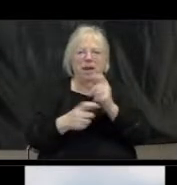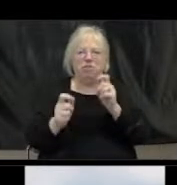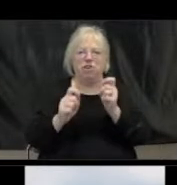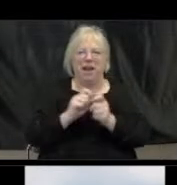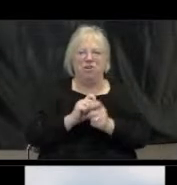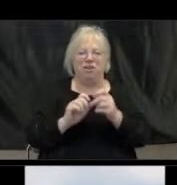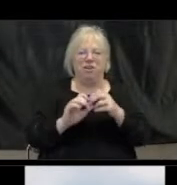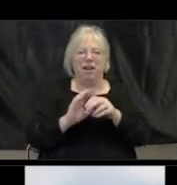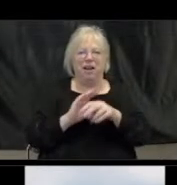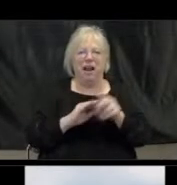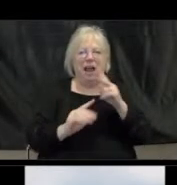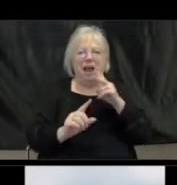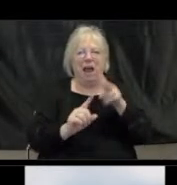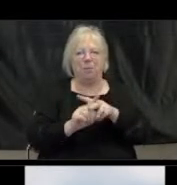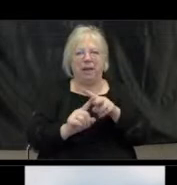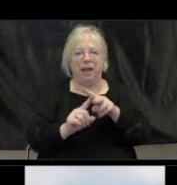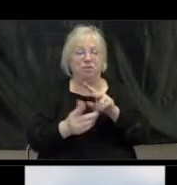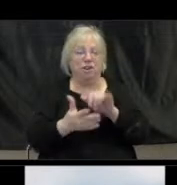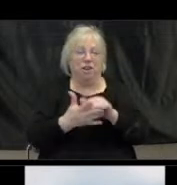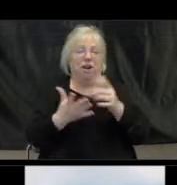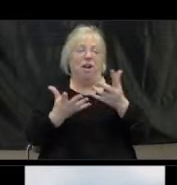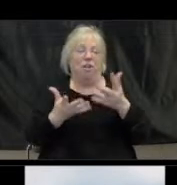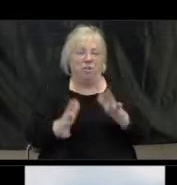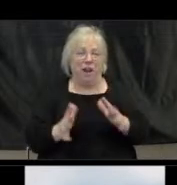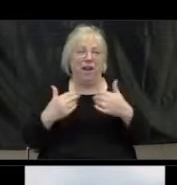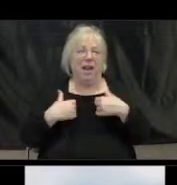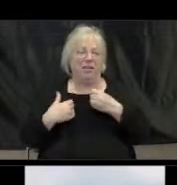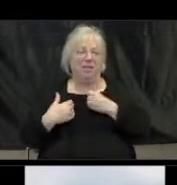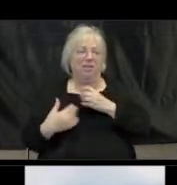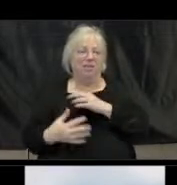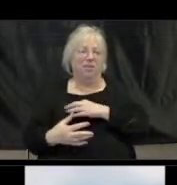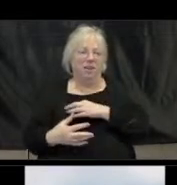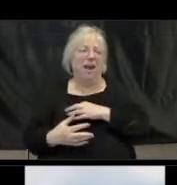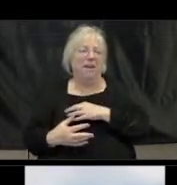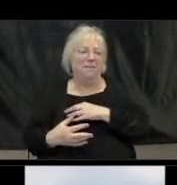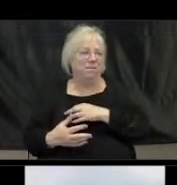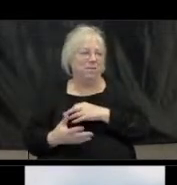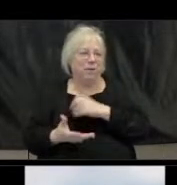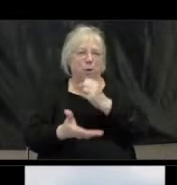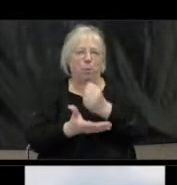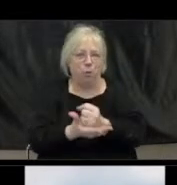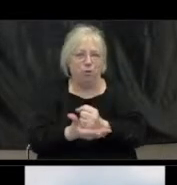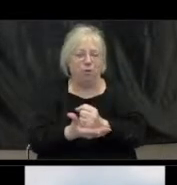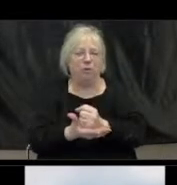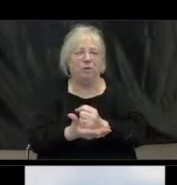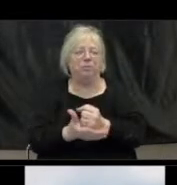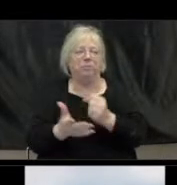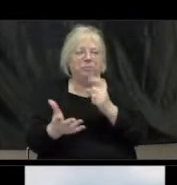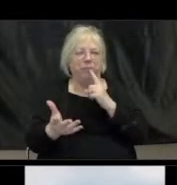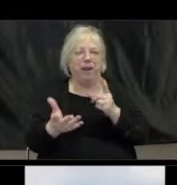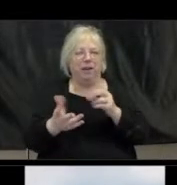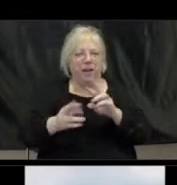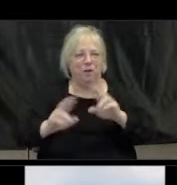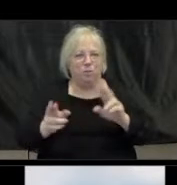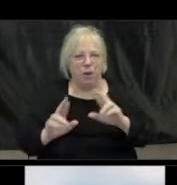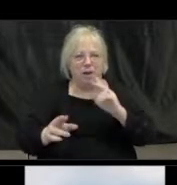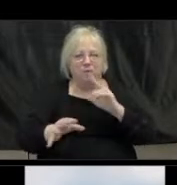that otherwise has staff's approval and is pretty much teed up to be approved by the commission. So I